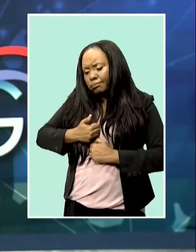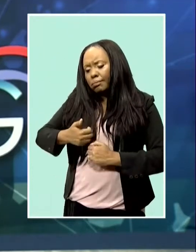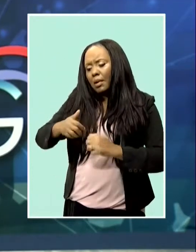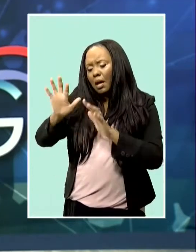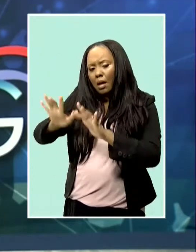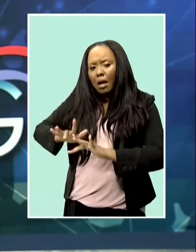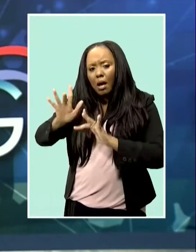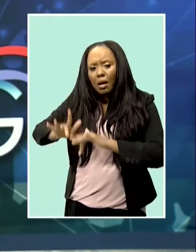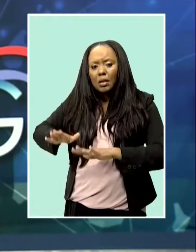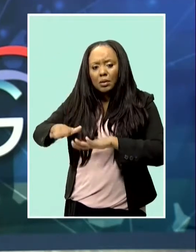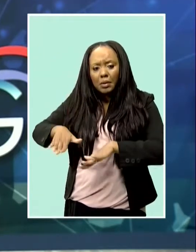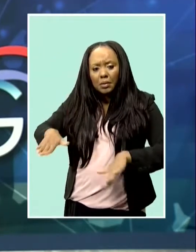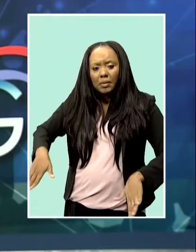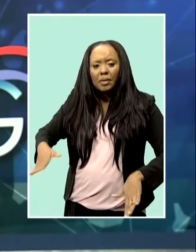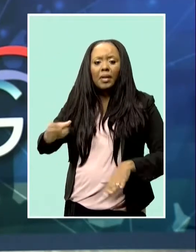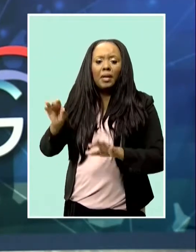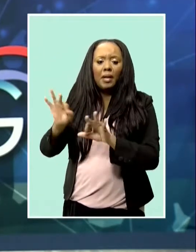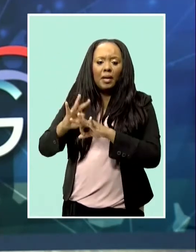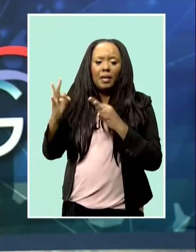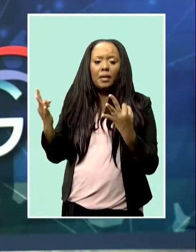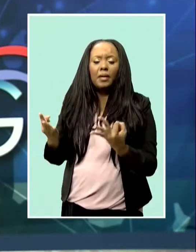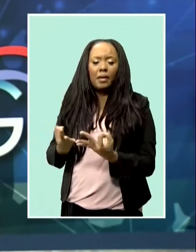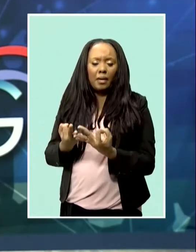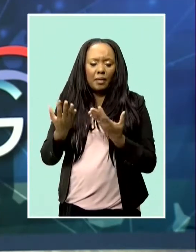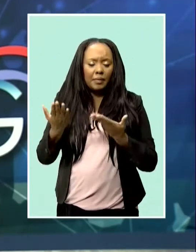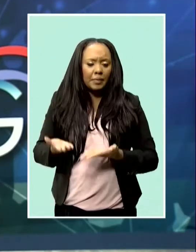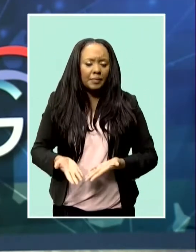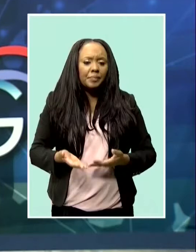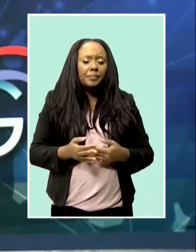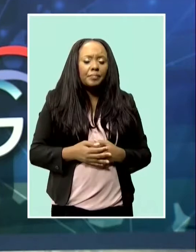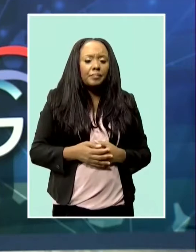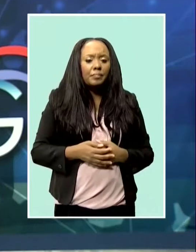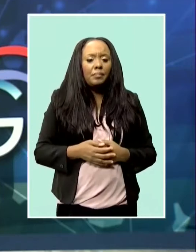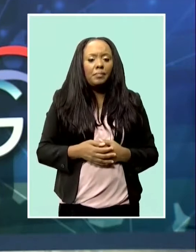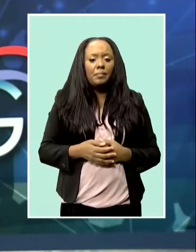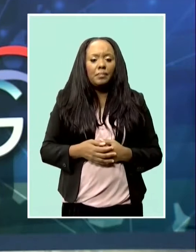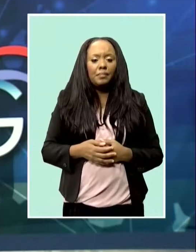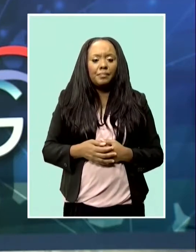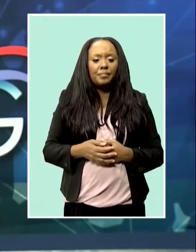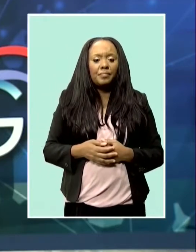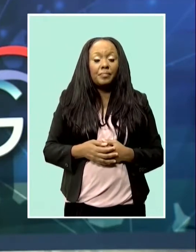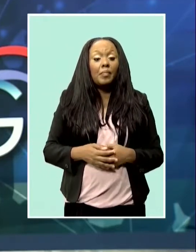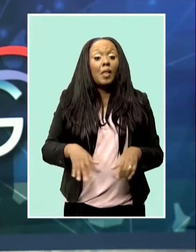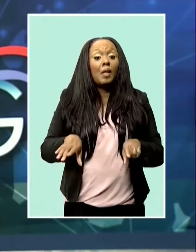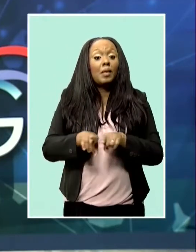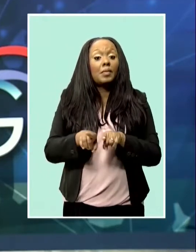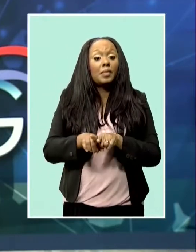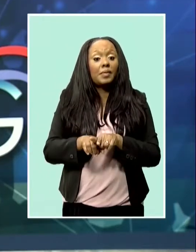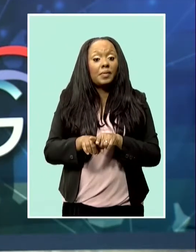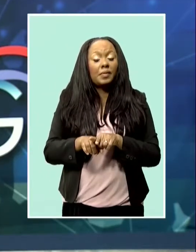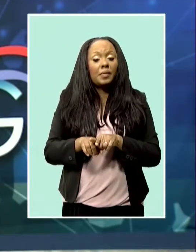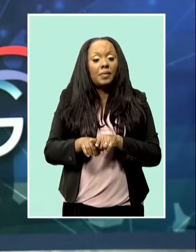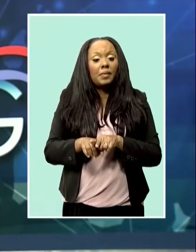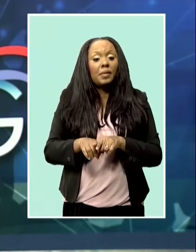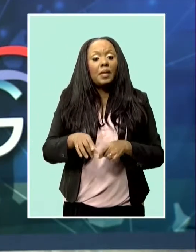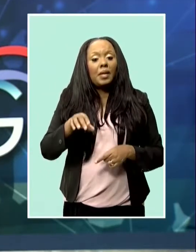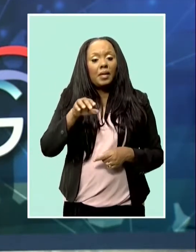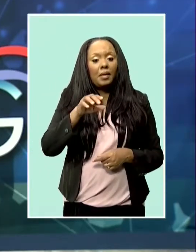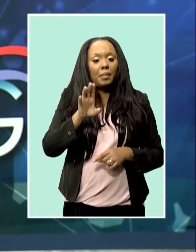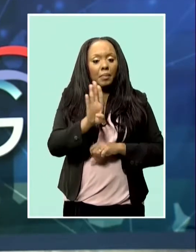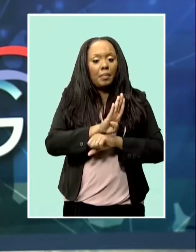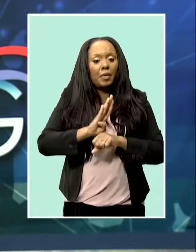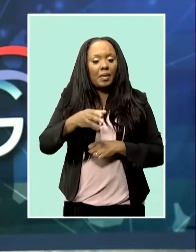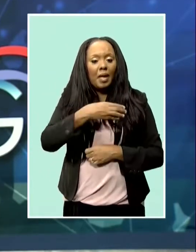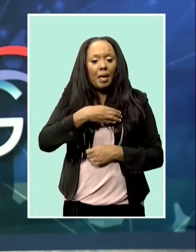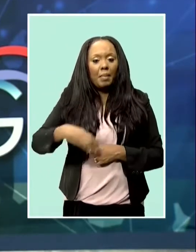of the Clark family on behalf of the government and people of Barbados. Also paying tribute is Barbados' ambassador